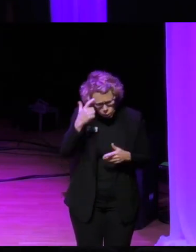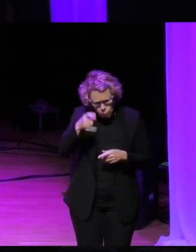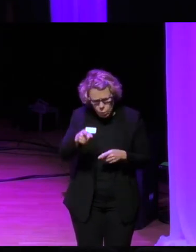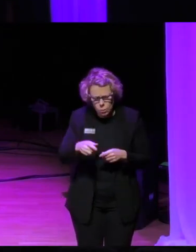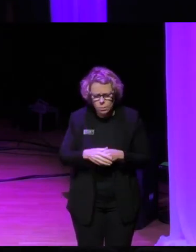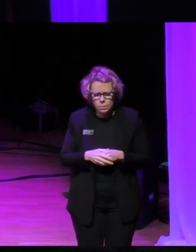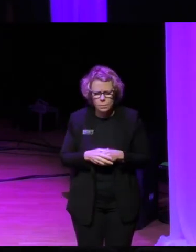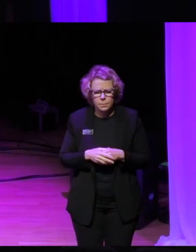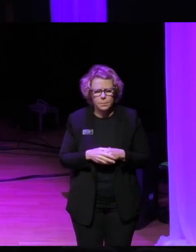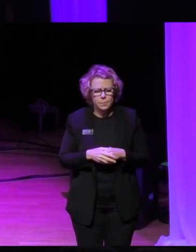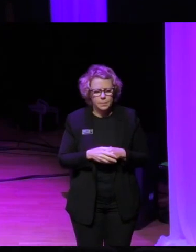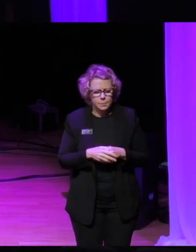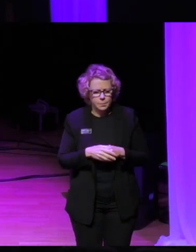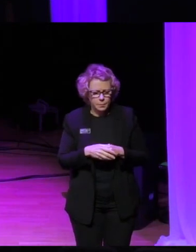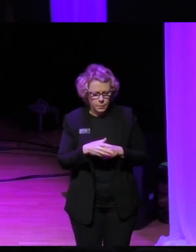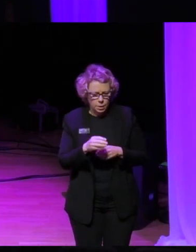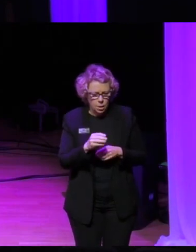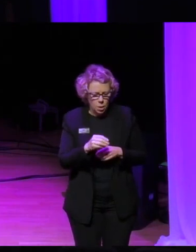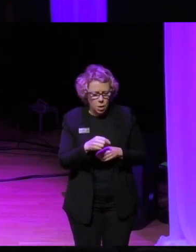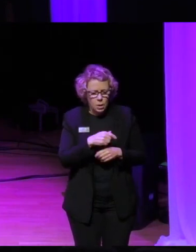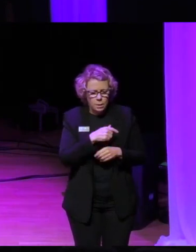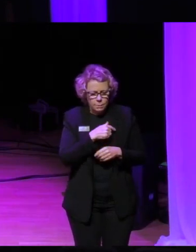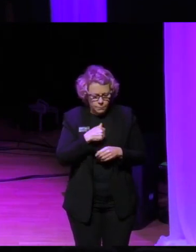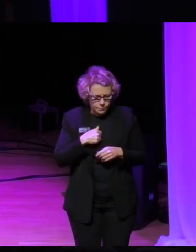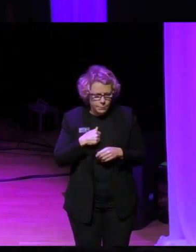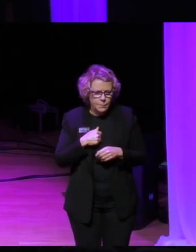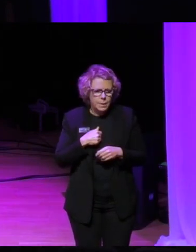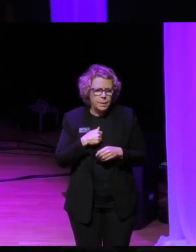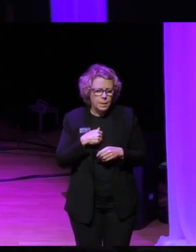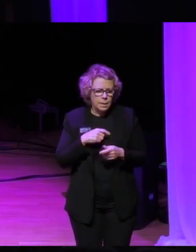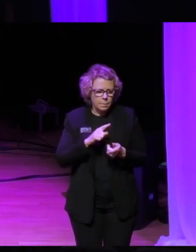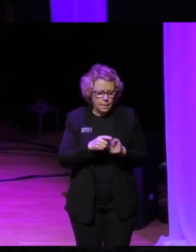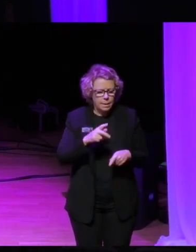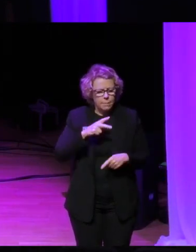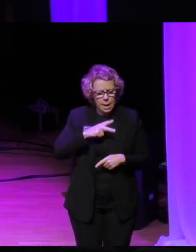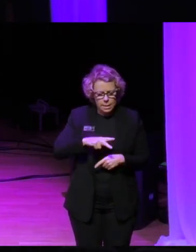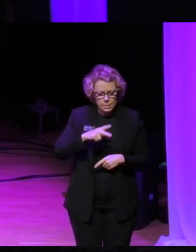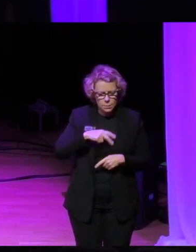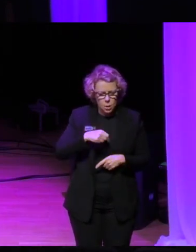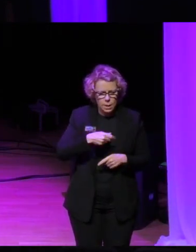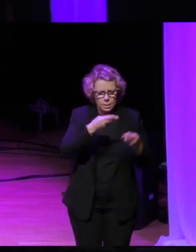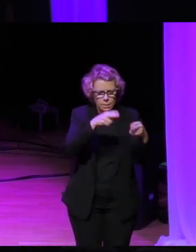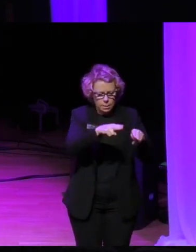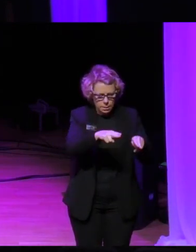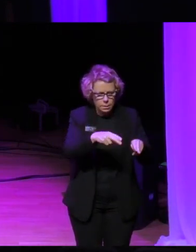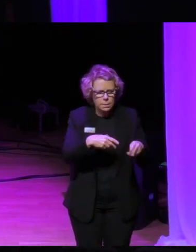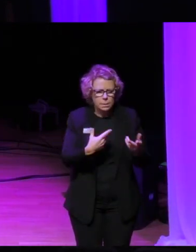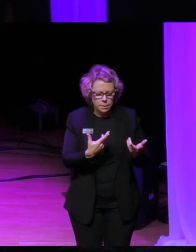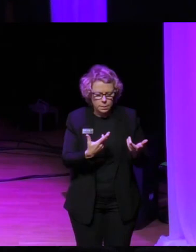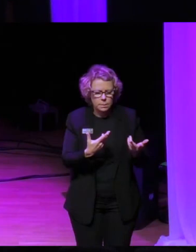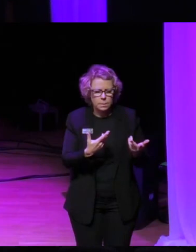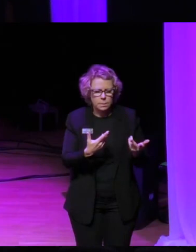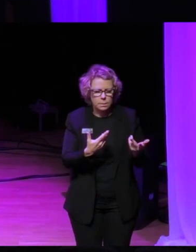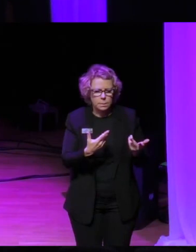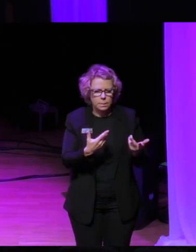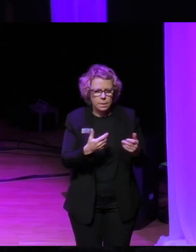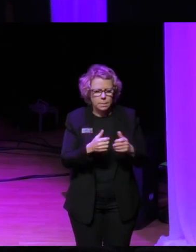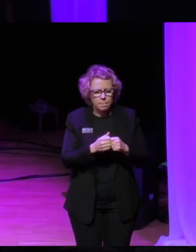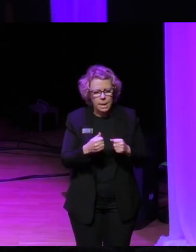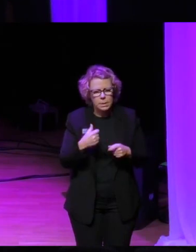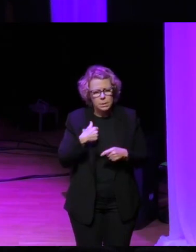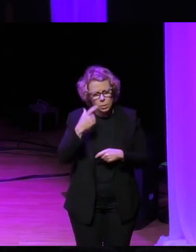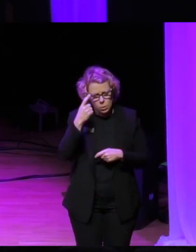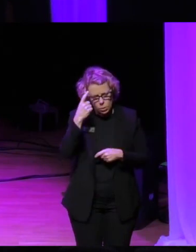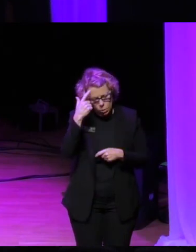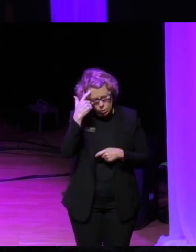I think the larger message is about civil society and civil society lawyers who are opposing the administration, which is something